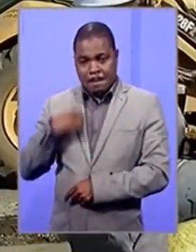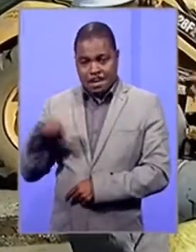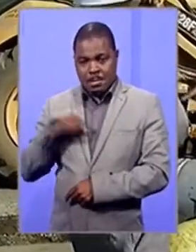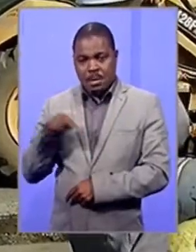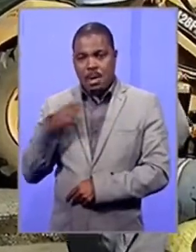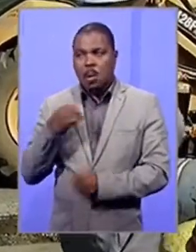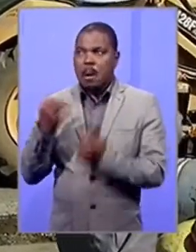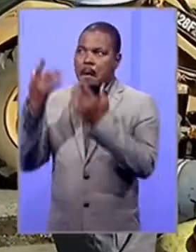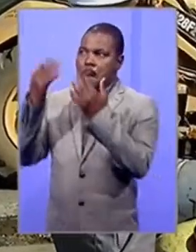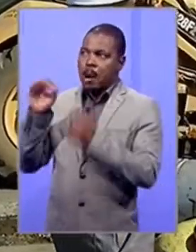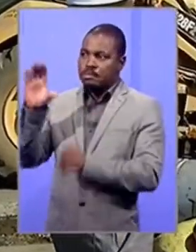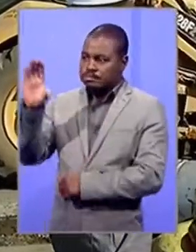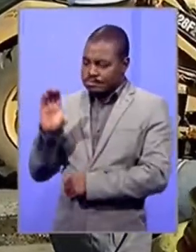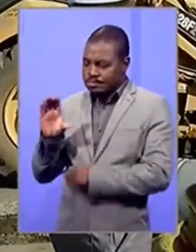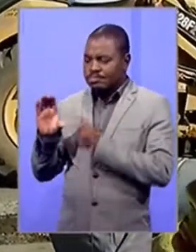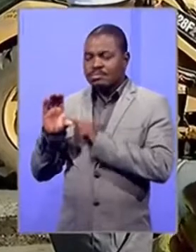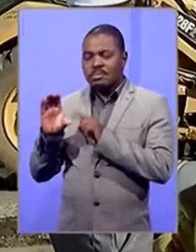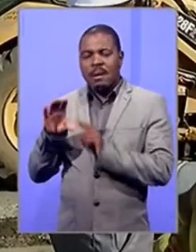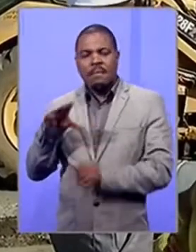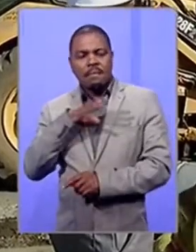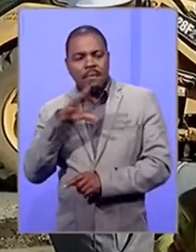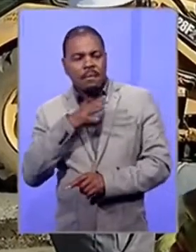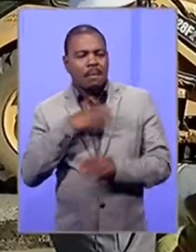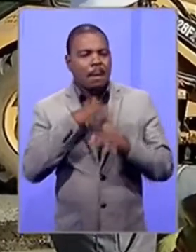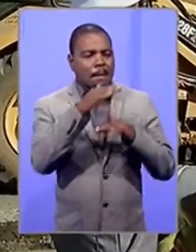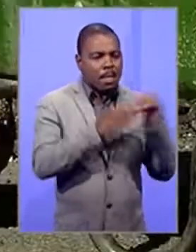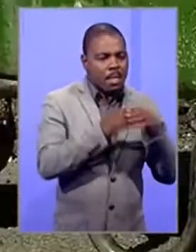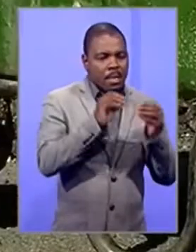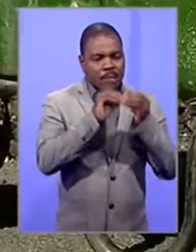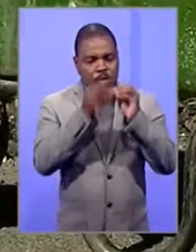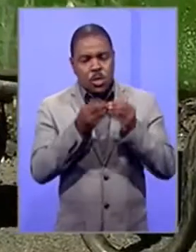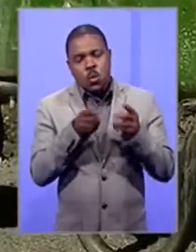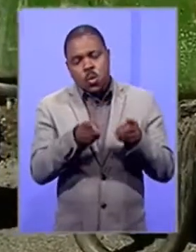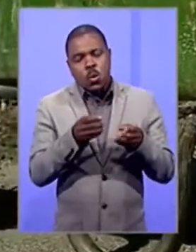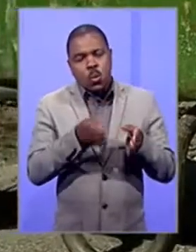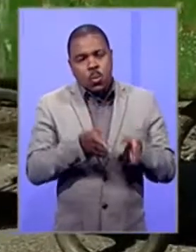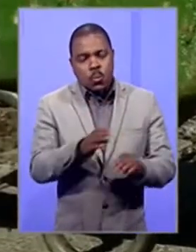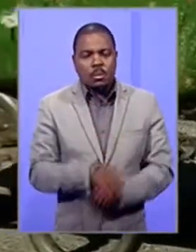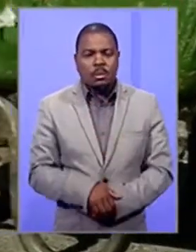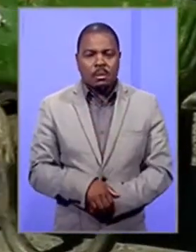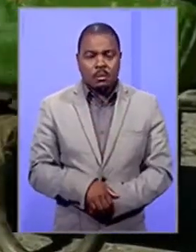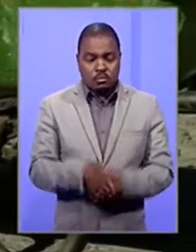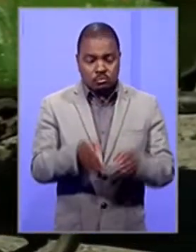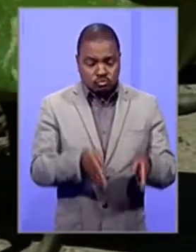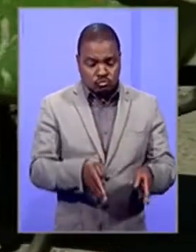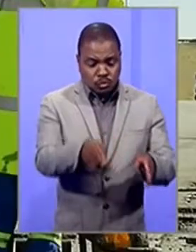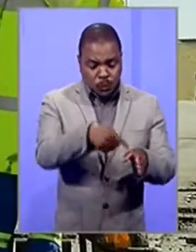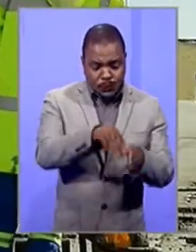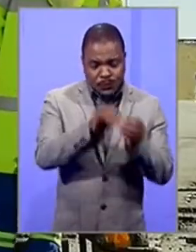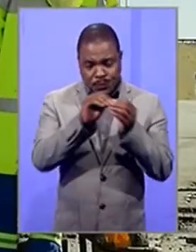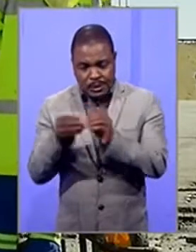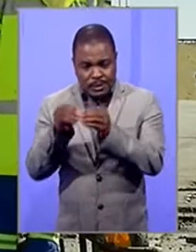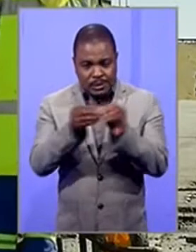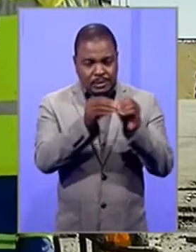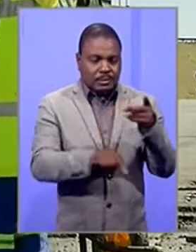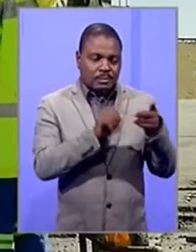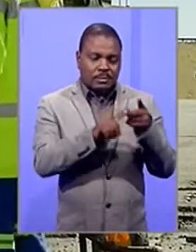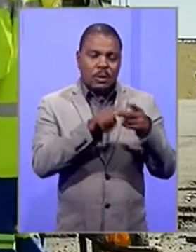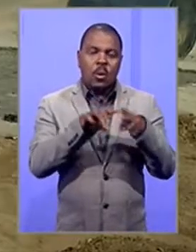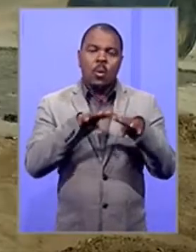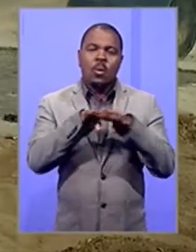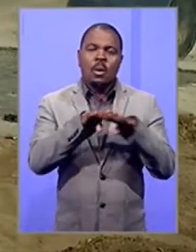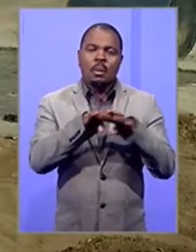a budget that must maintain or build new roads. Nakong ya ho katwa ha dikoti tsena ho boetse ha kgakolwa le website